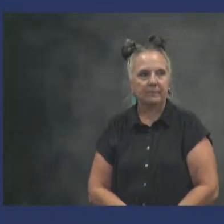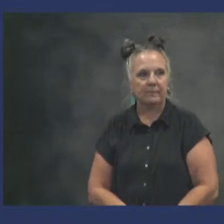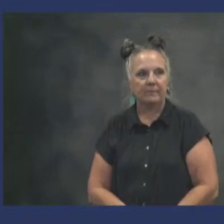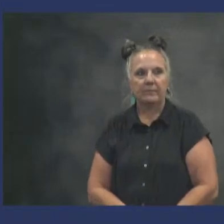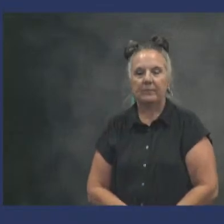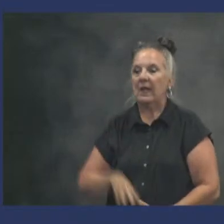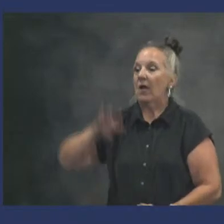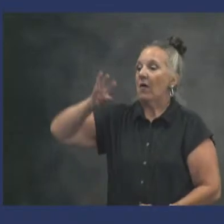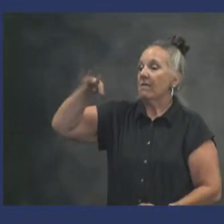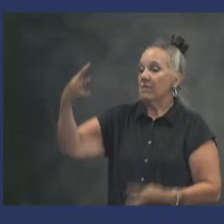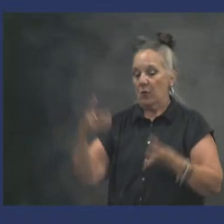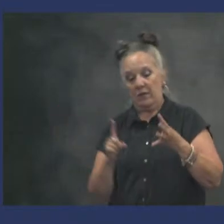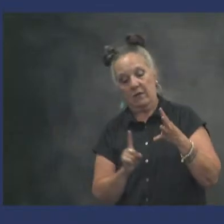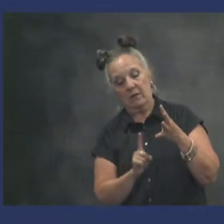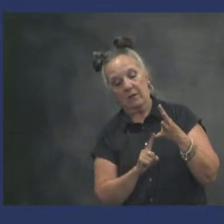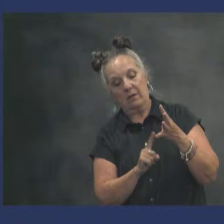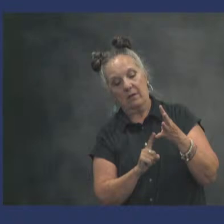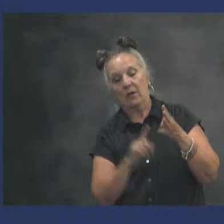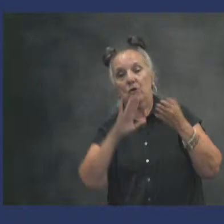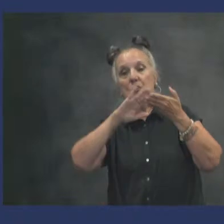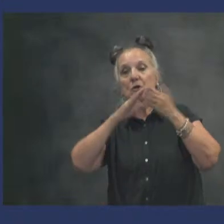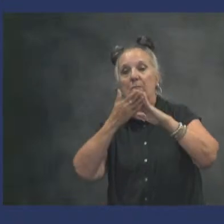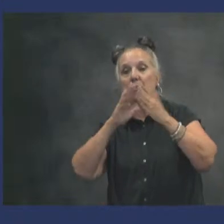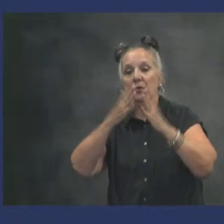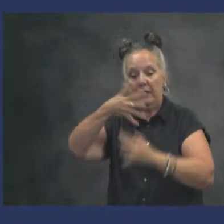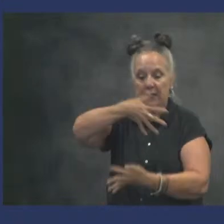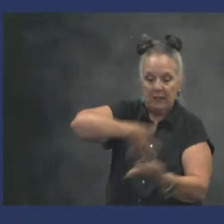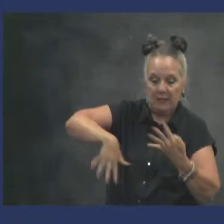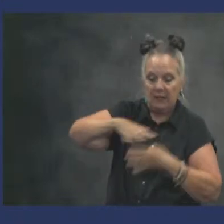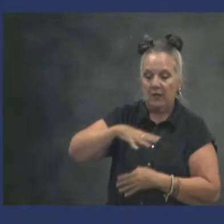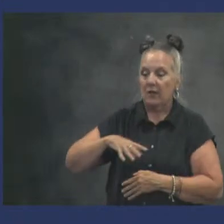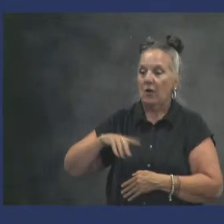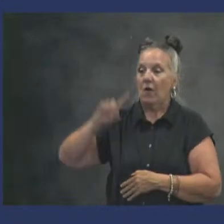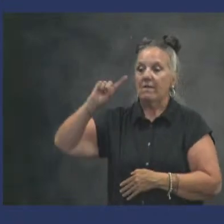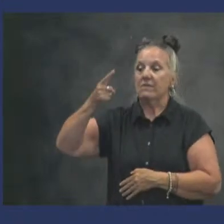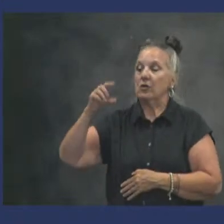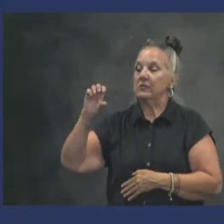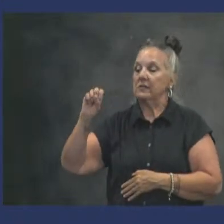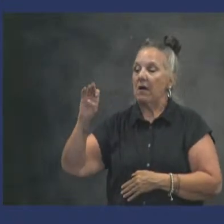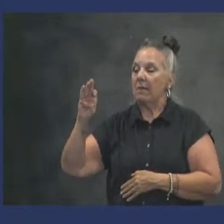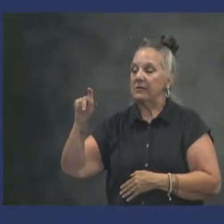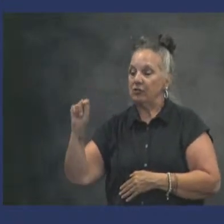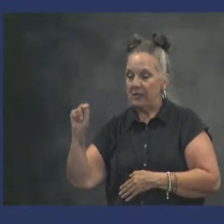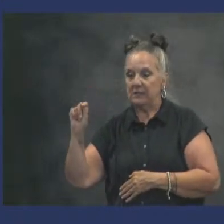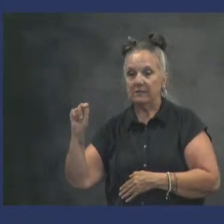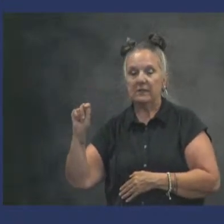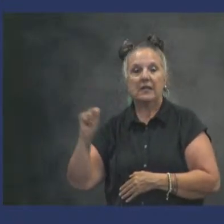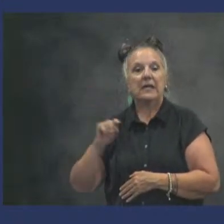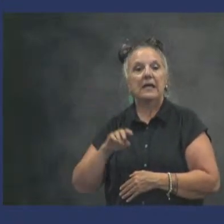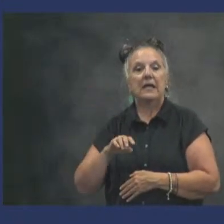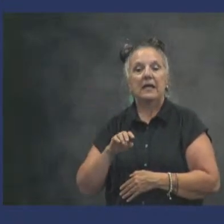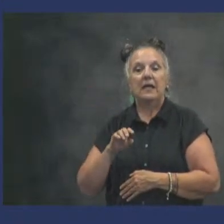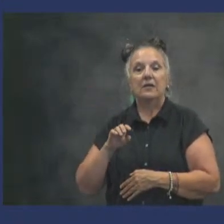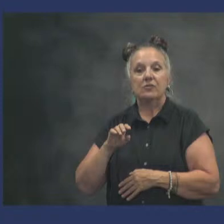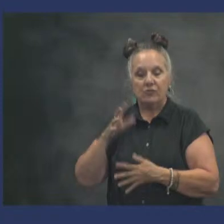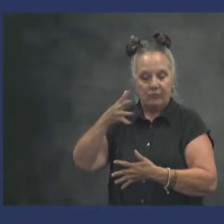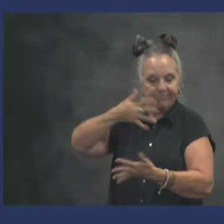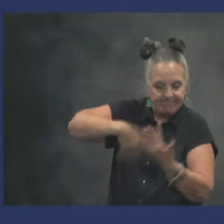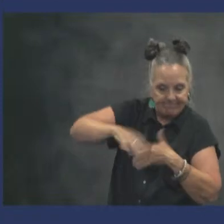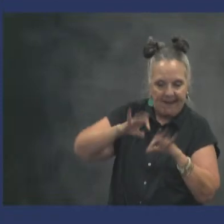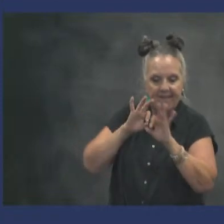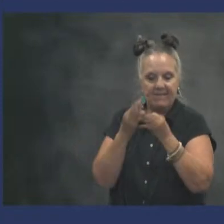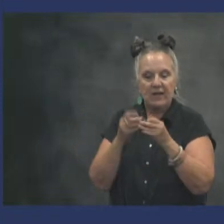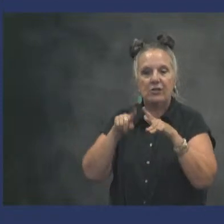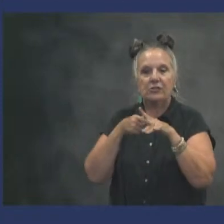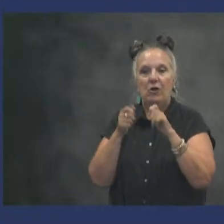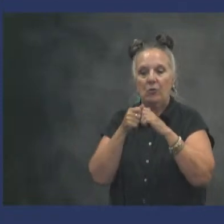And the fourth priority area of community engagement, our first objective is for each school or program to engage families. So starting